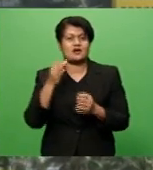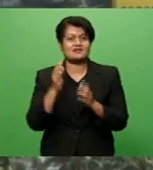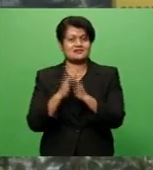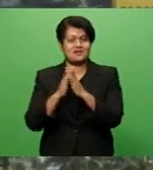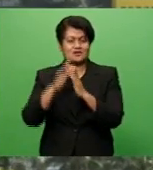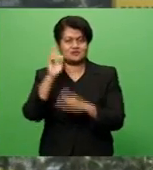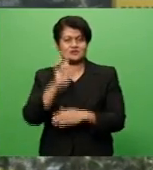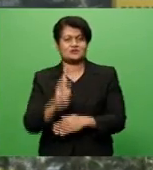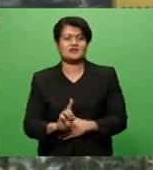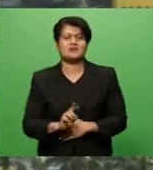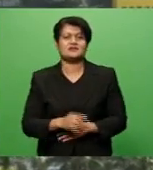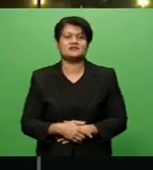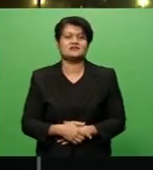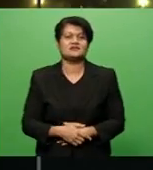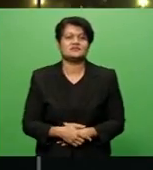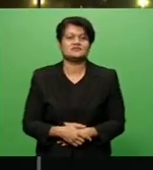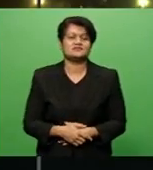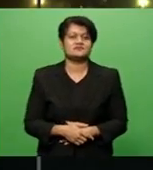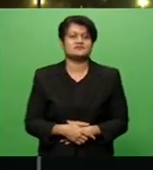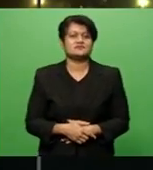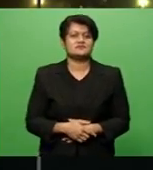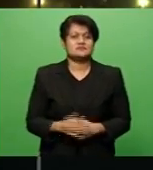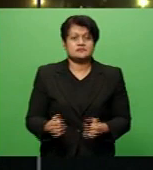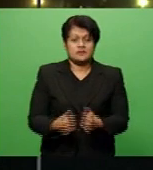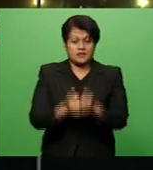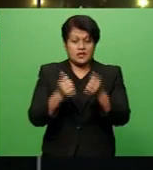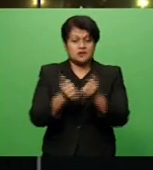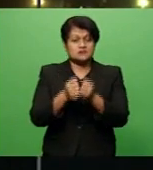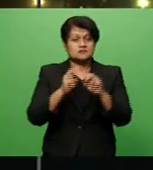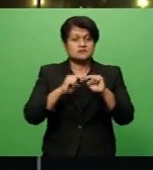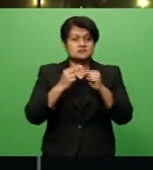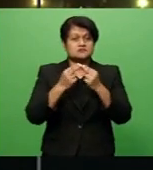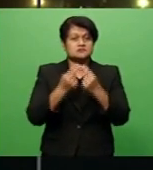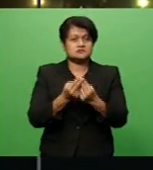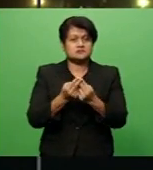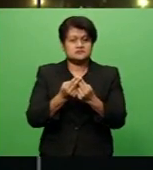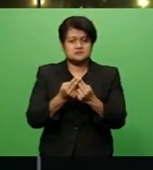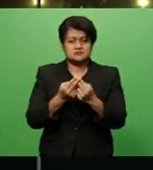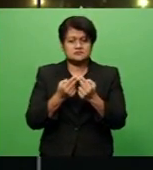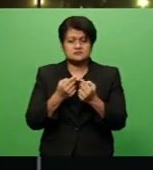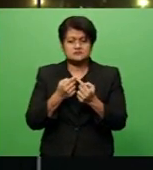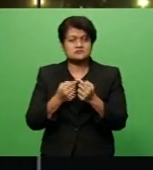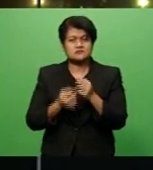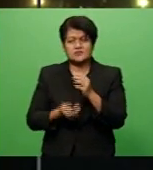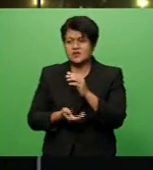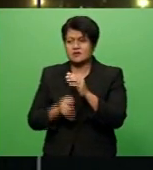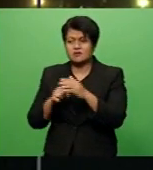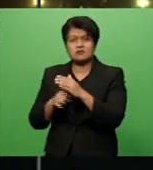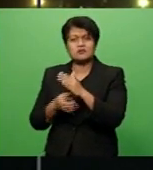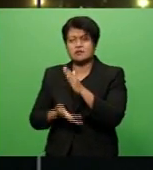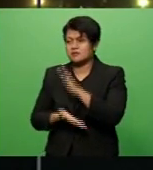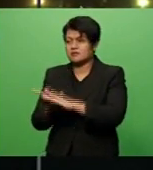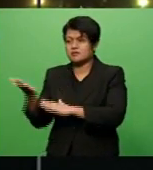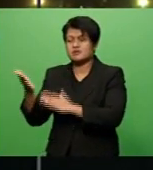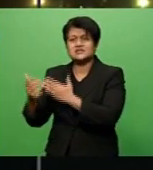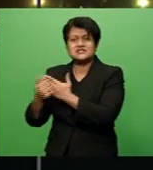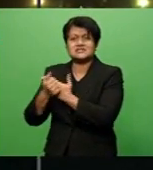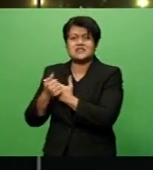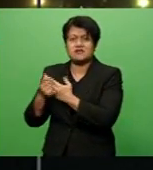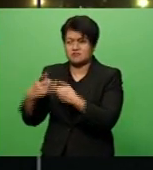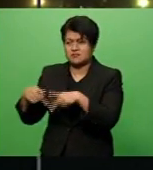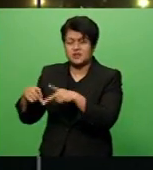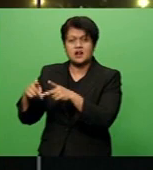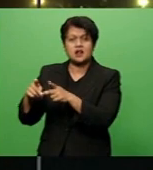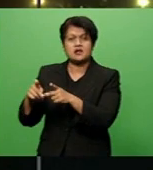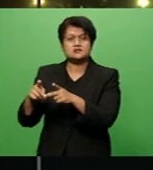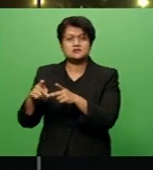Naicaso, FBC News. While many families vacated their homes to seek shelter elsewhere at the height of TC Ana, others say